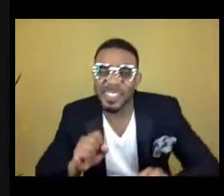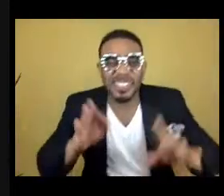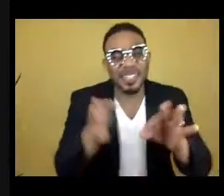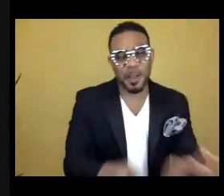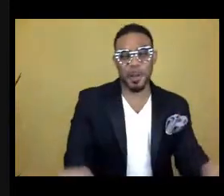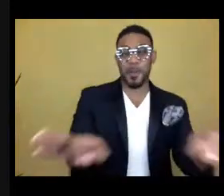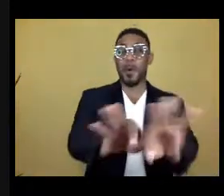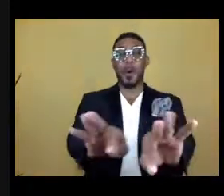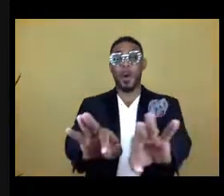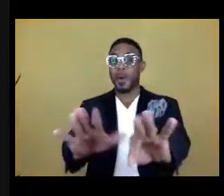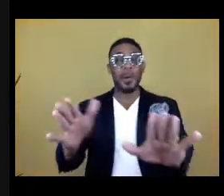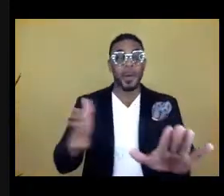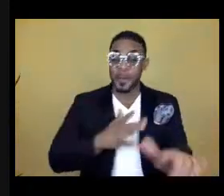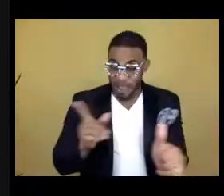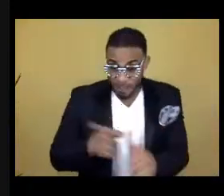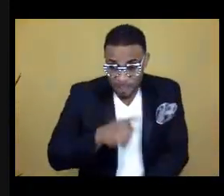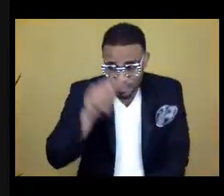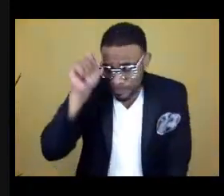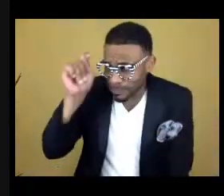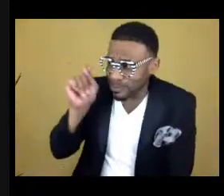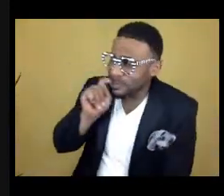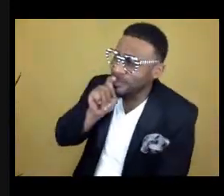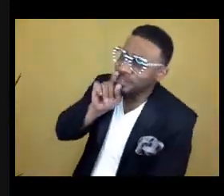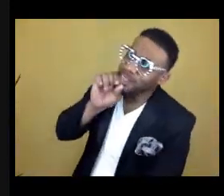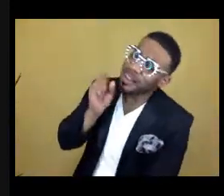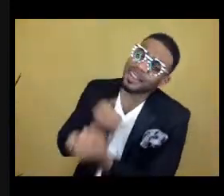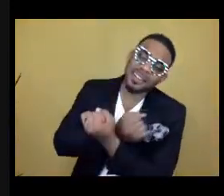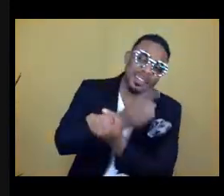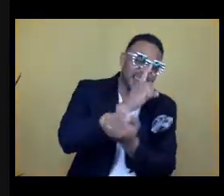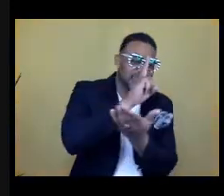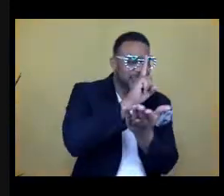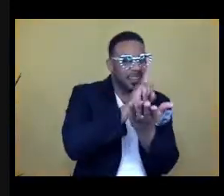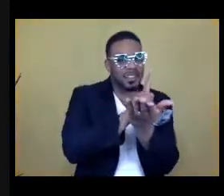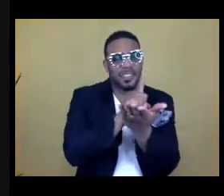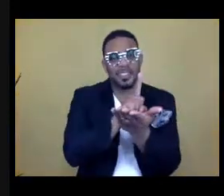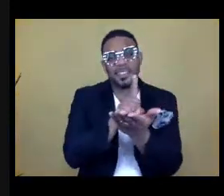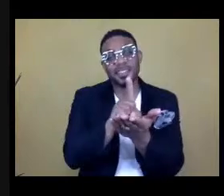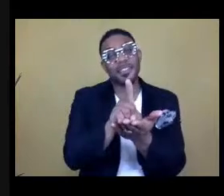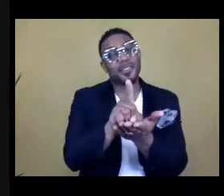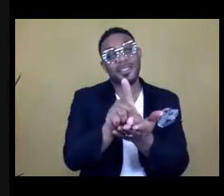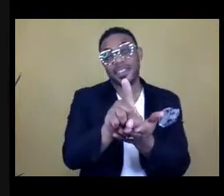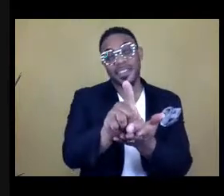extreme importance. My first teenage love